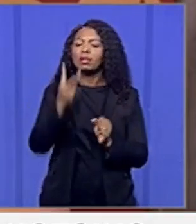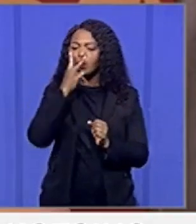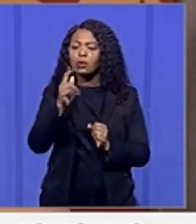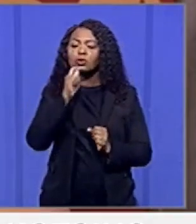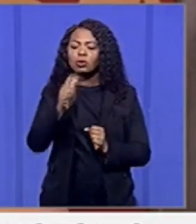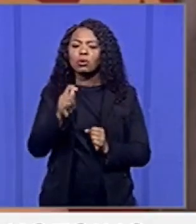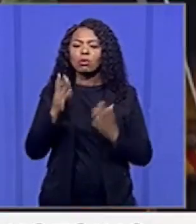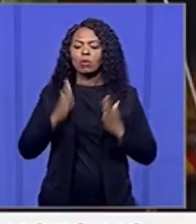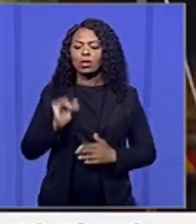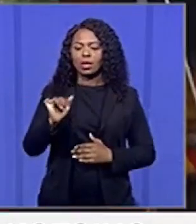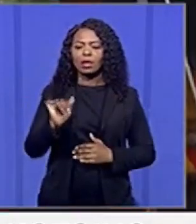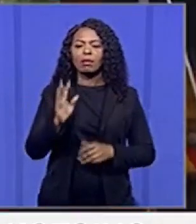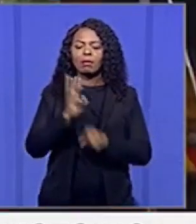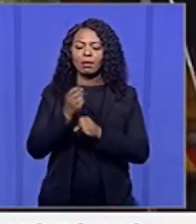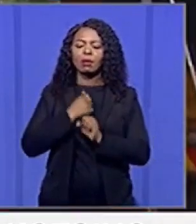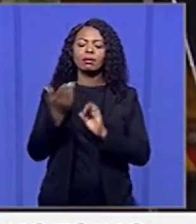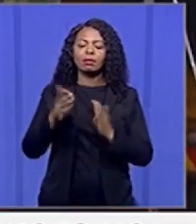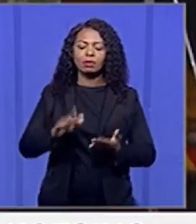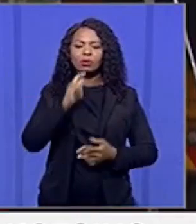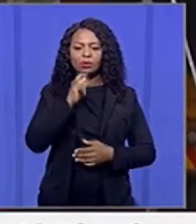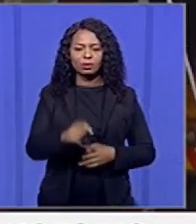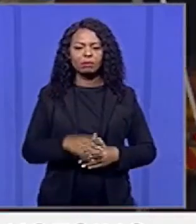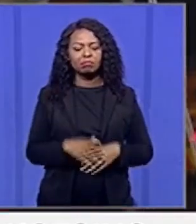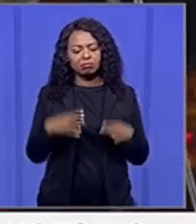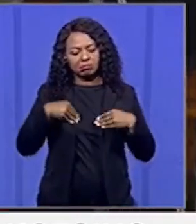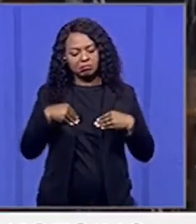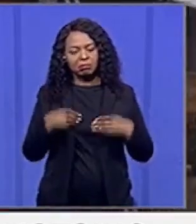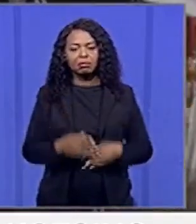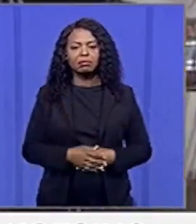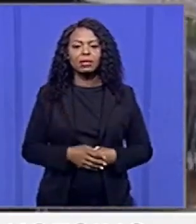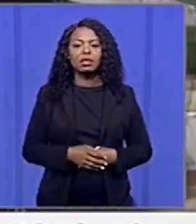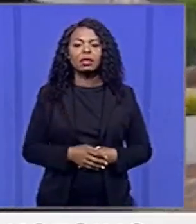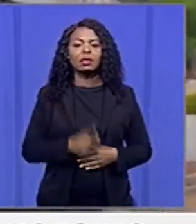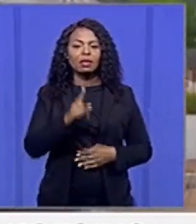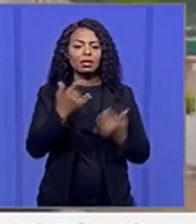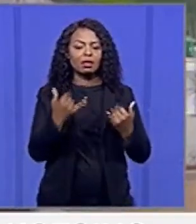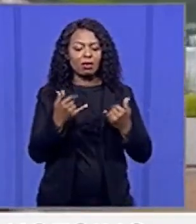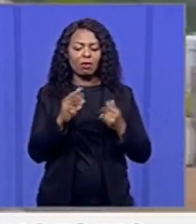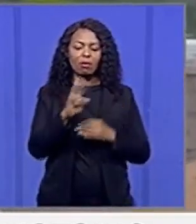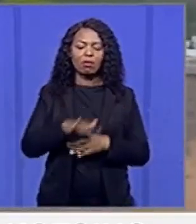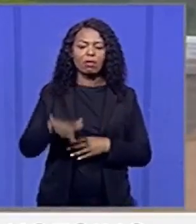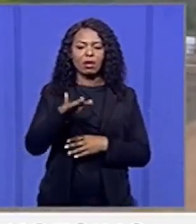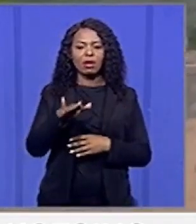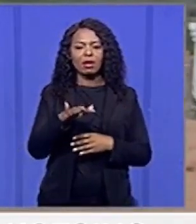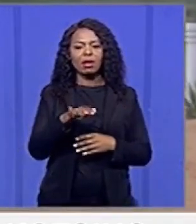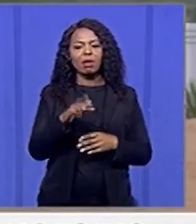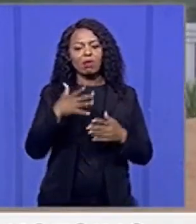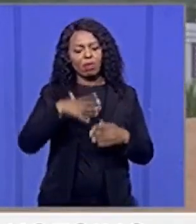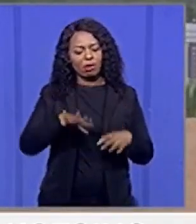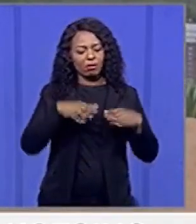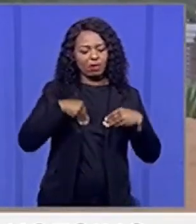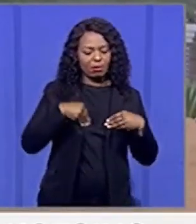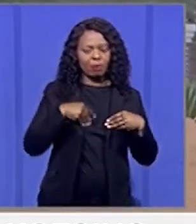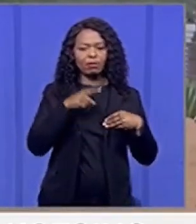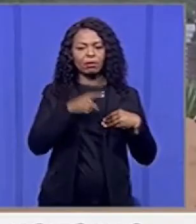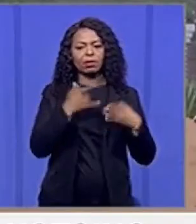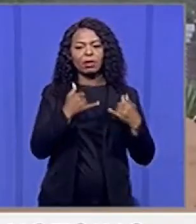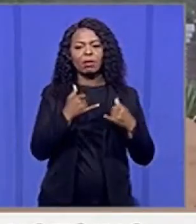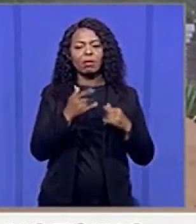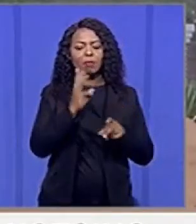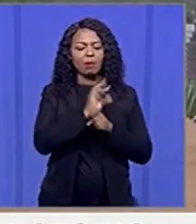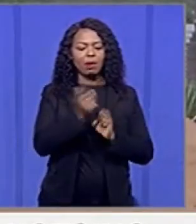o hlokofetse. Ge ba lapa la Moraba ba le ka go amogela lehu la mmago bona, lapa le lengwe le swanela go lebana le